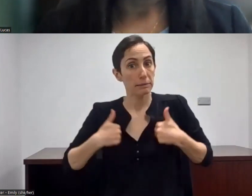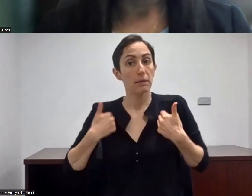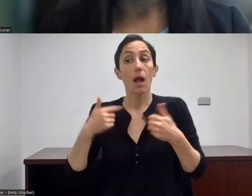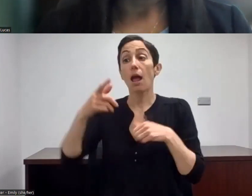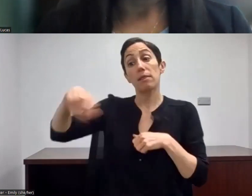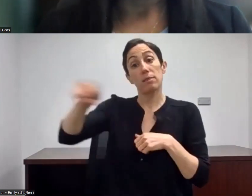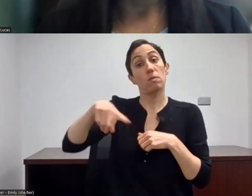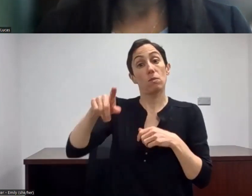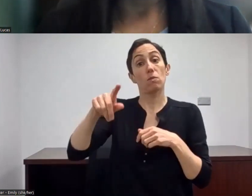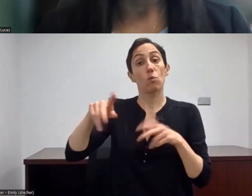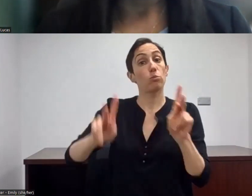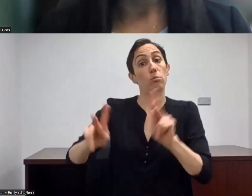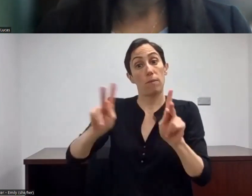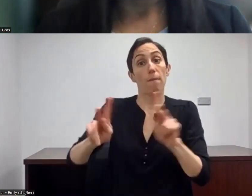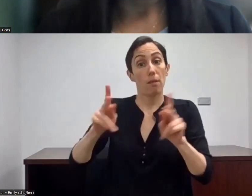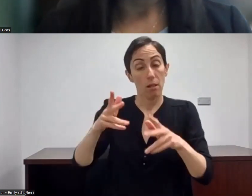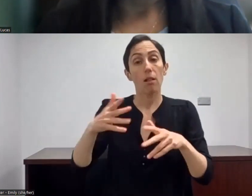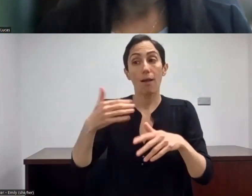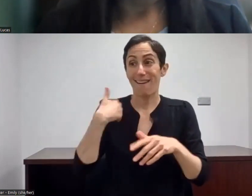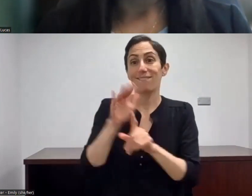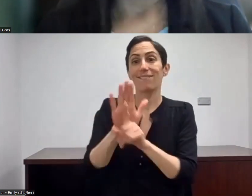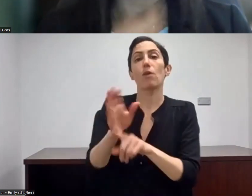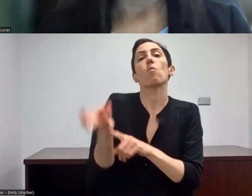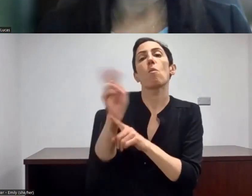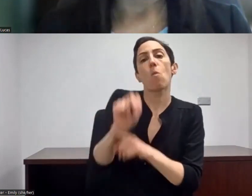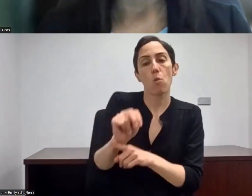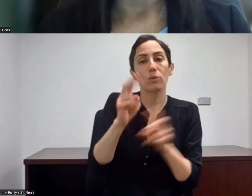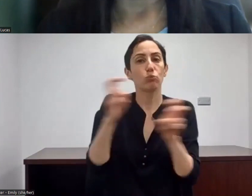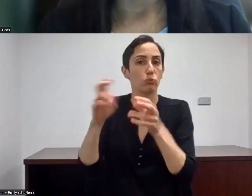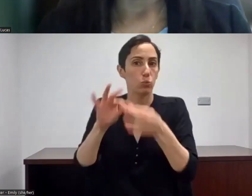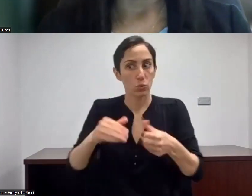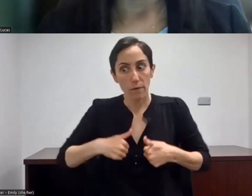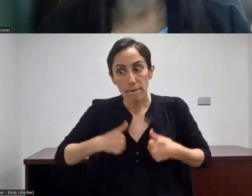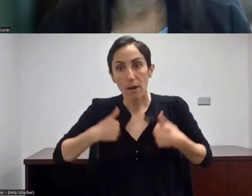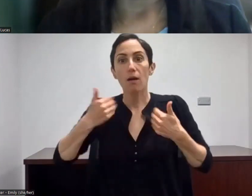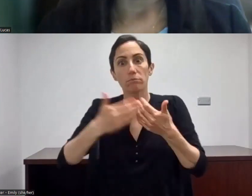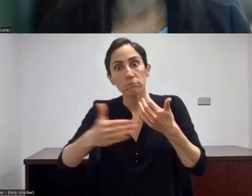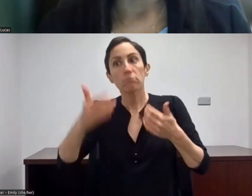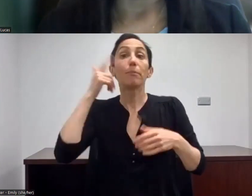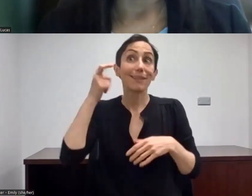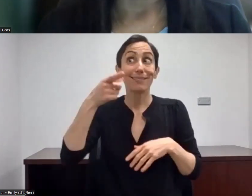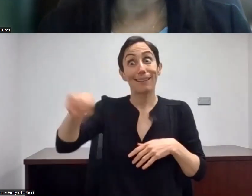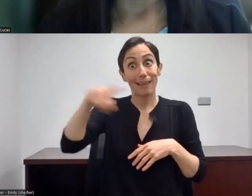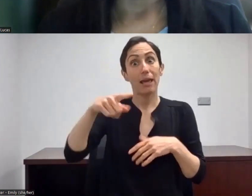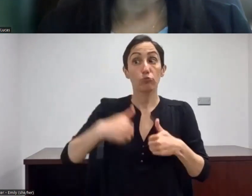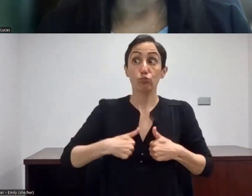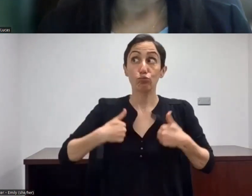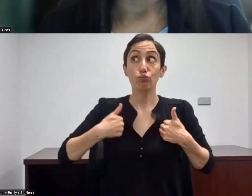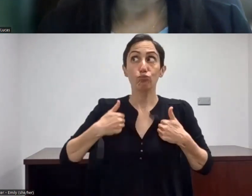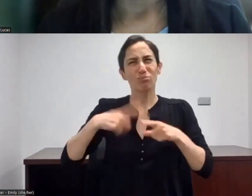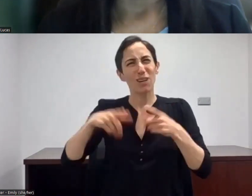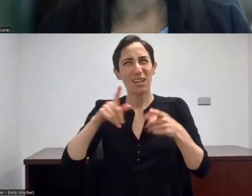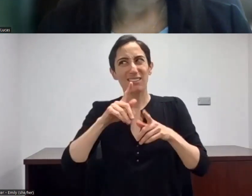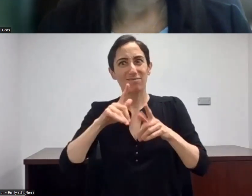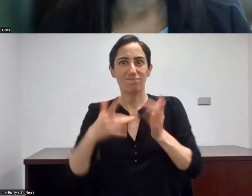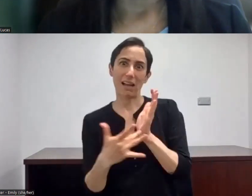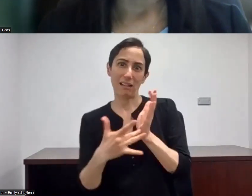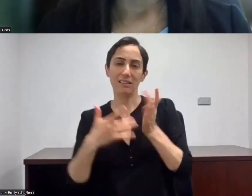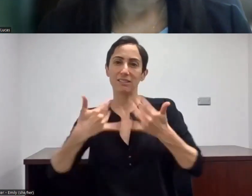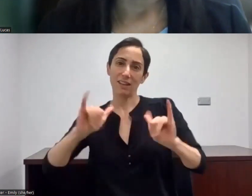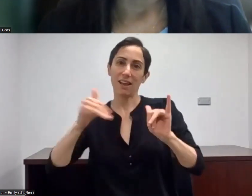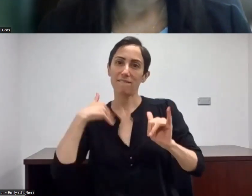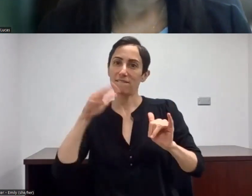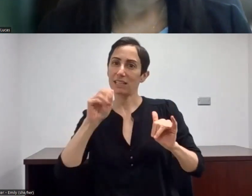actually surviving with cancer and treatment. And in fact, the National Cancer Institute is interested in that group of patients and